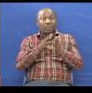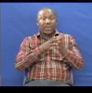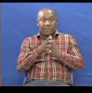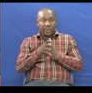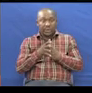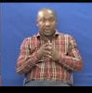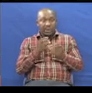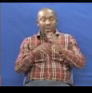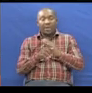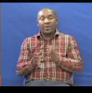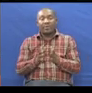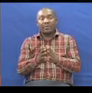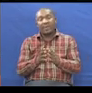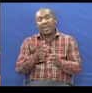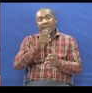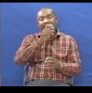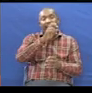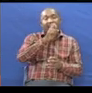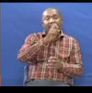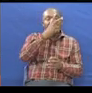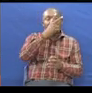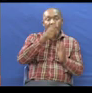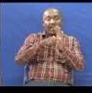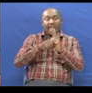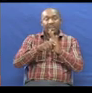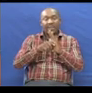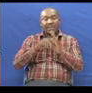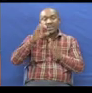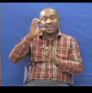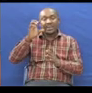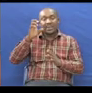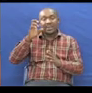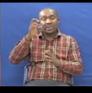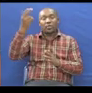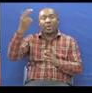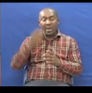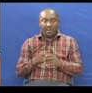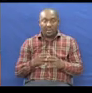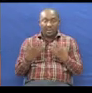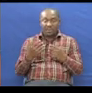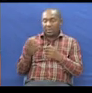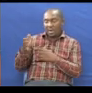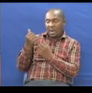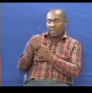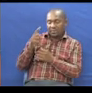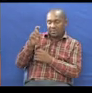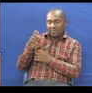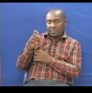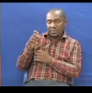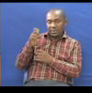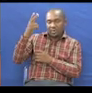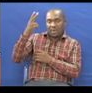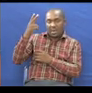of x squared minus c squared? See it. You have x squared here, but I have 9. Can I write 9 in power